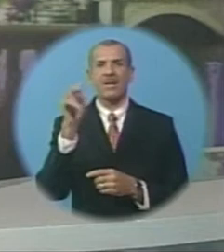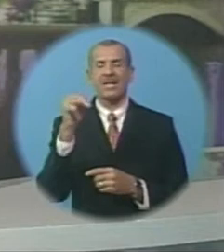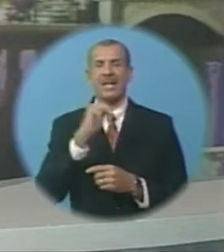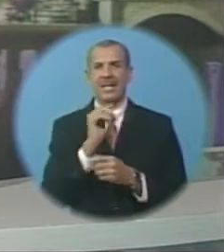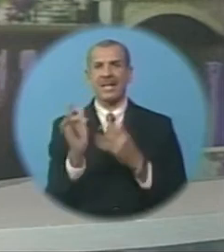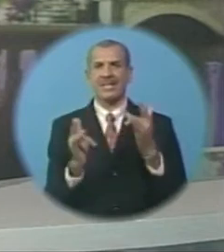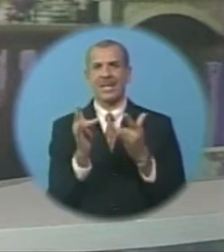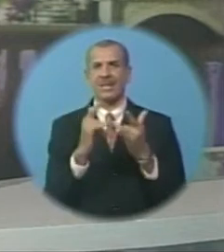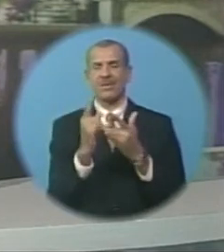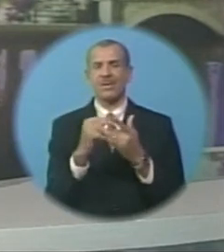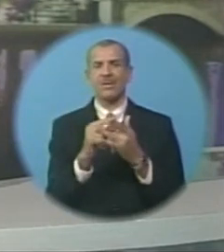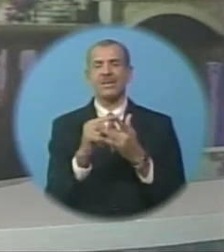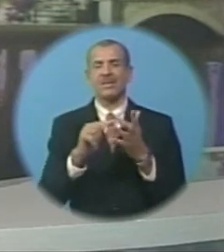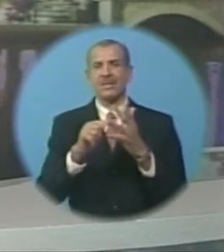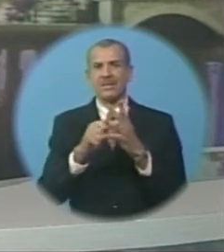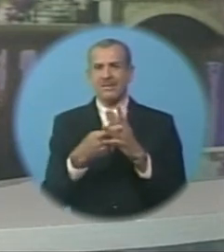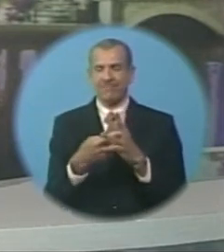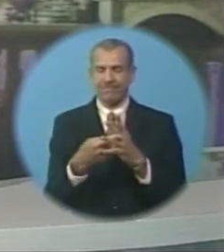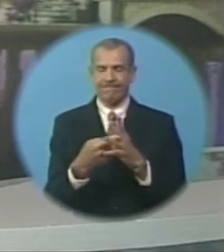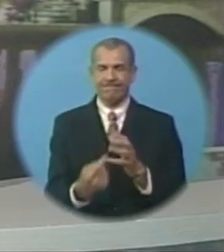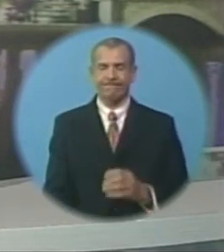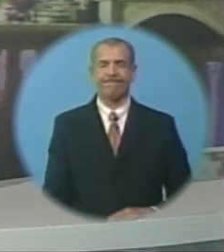excited to get the project off the ground.